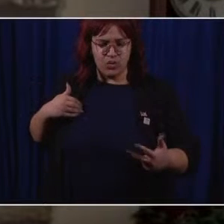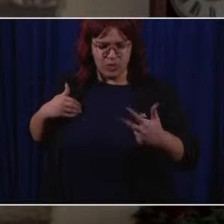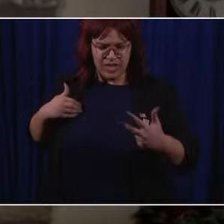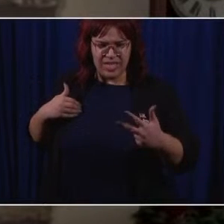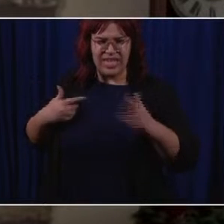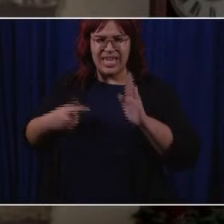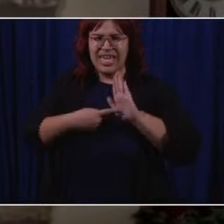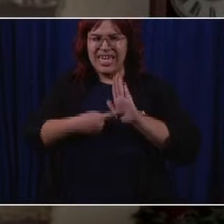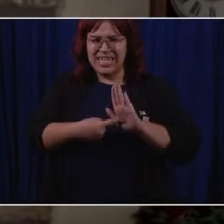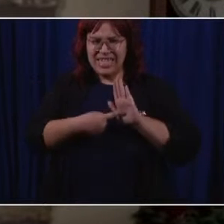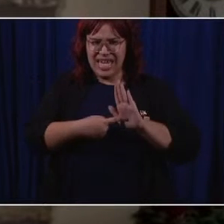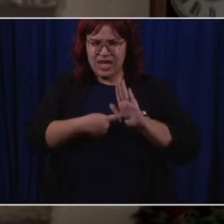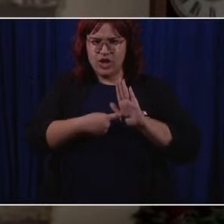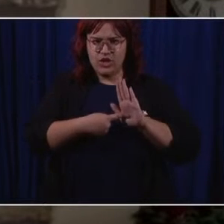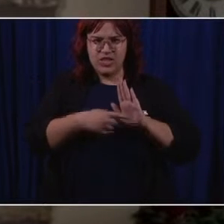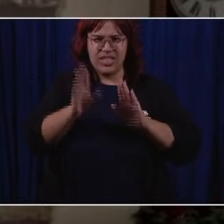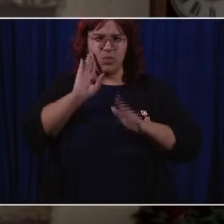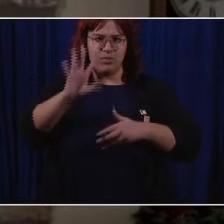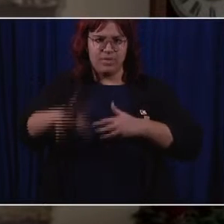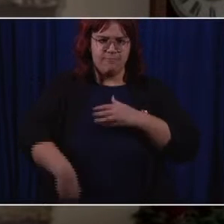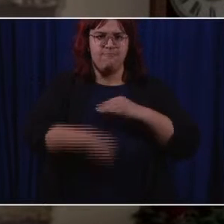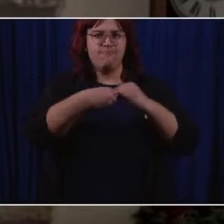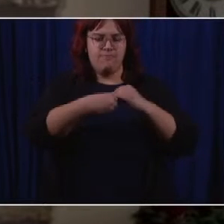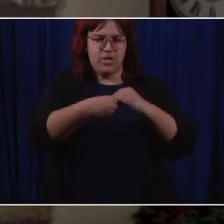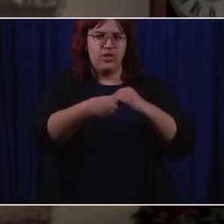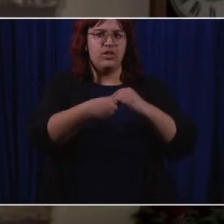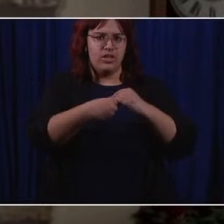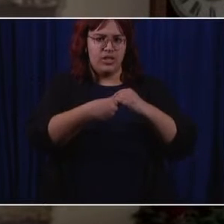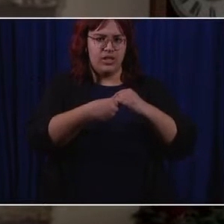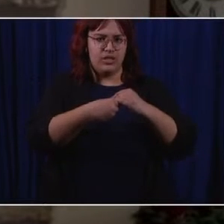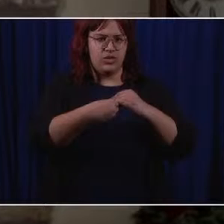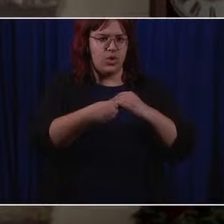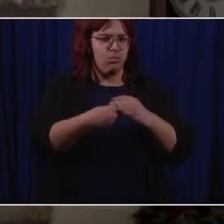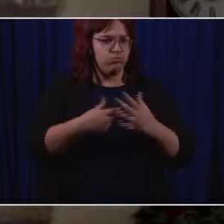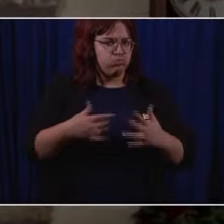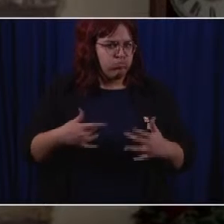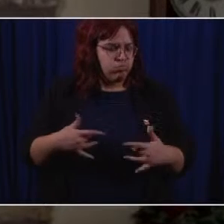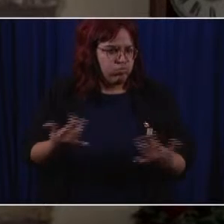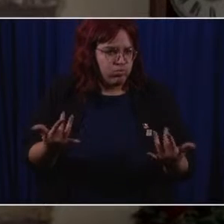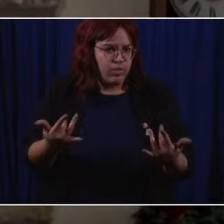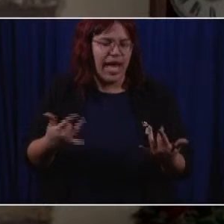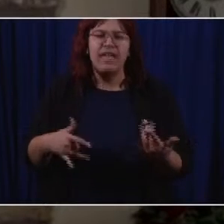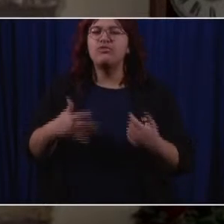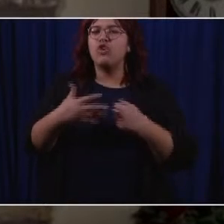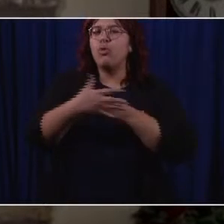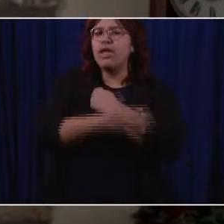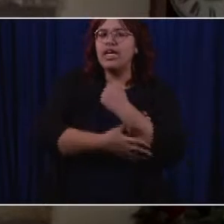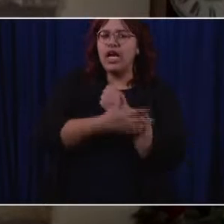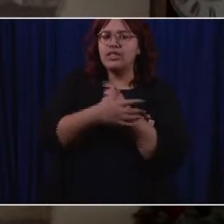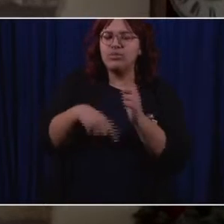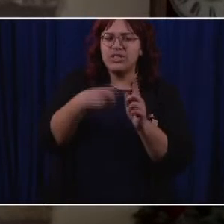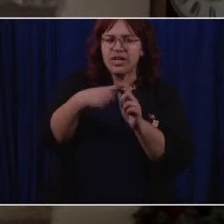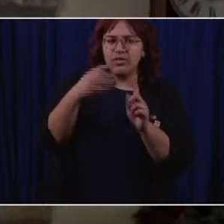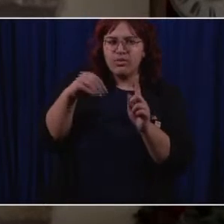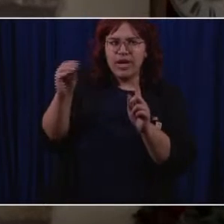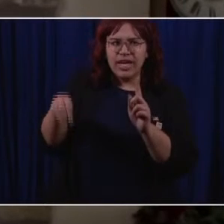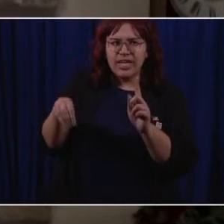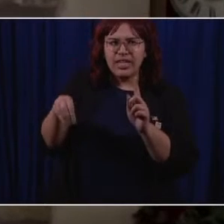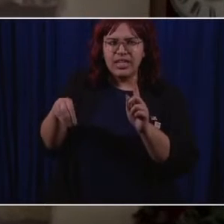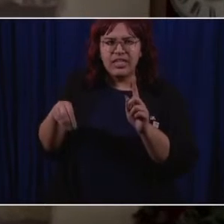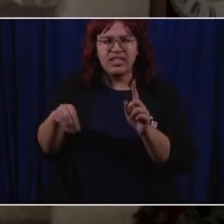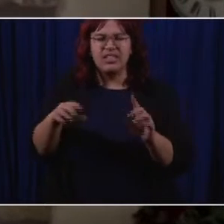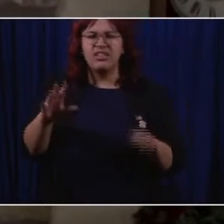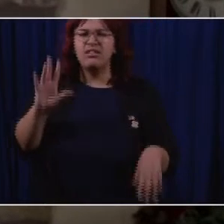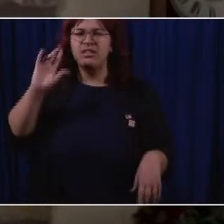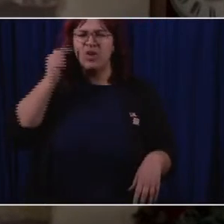supposed to grow to 10. And also county positivity rates. Where are we at on getting that information? Okay, I'm going to have to